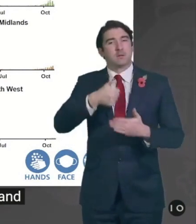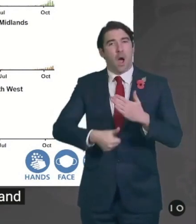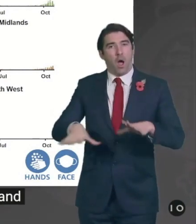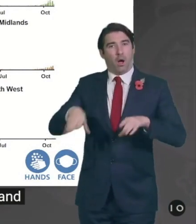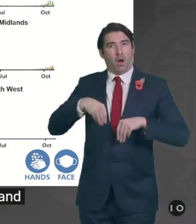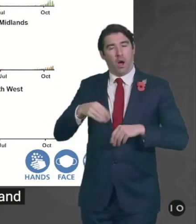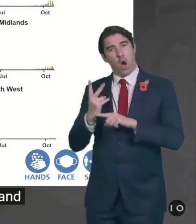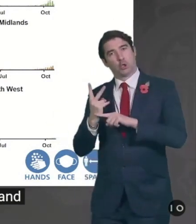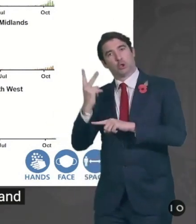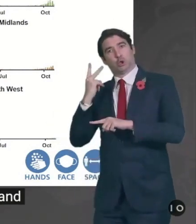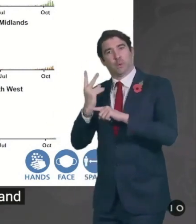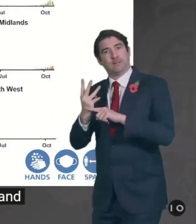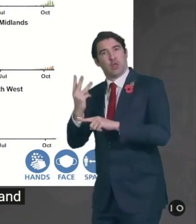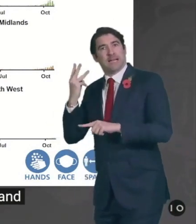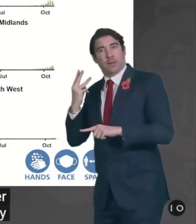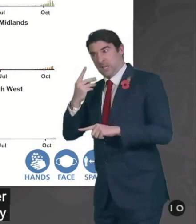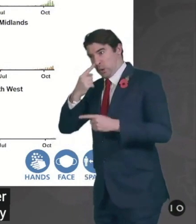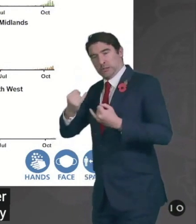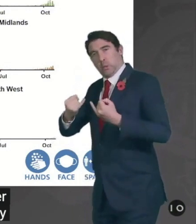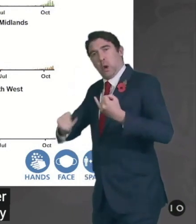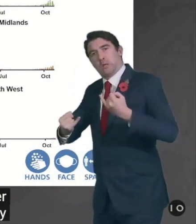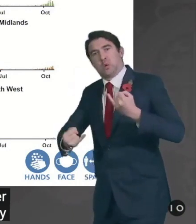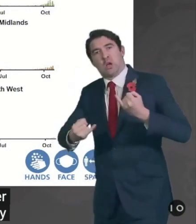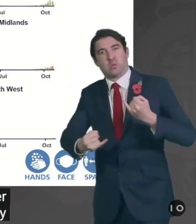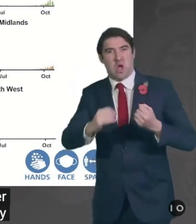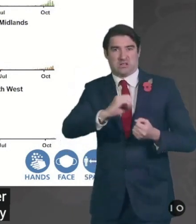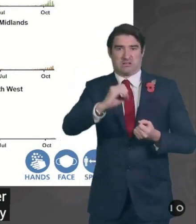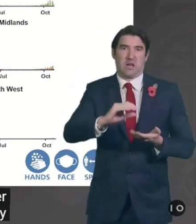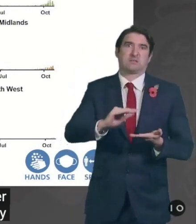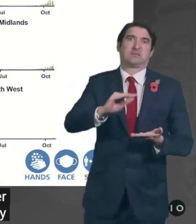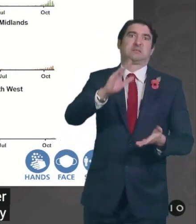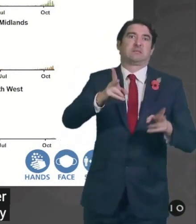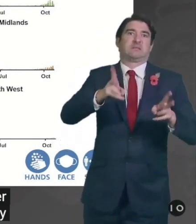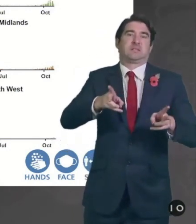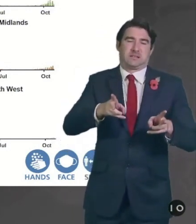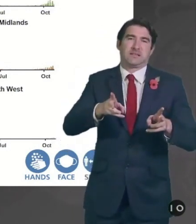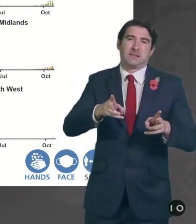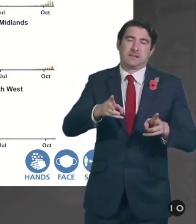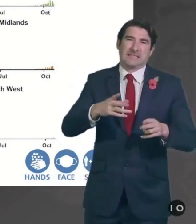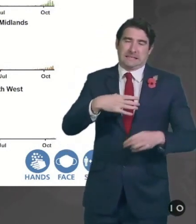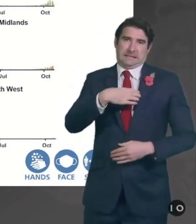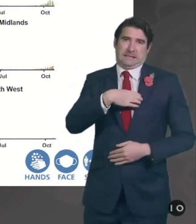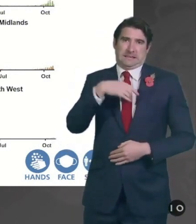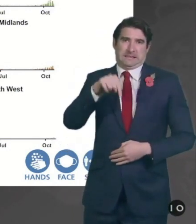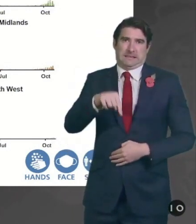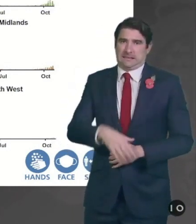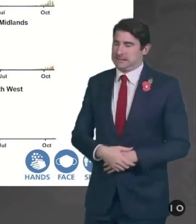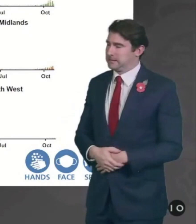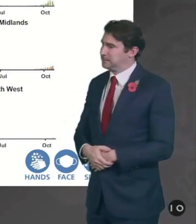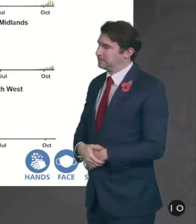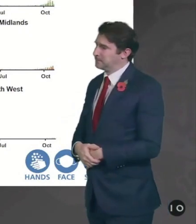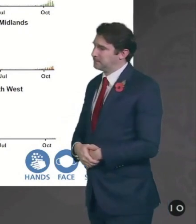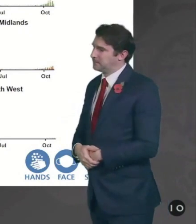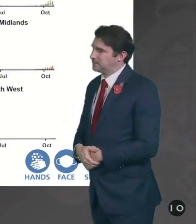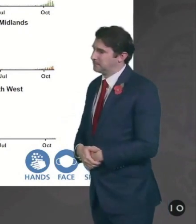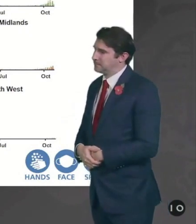as well. But the other areas will follow because they will follow the NHS admissions. So that's all the data in terms of looking